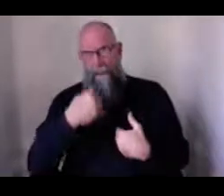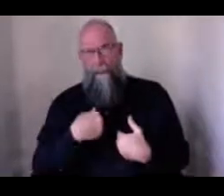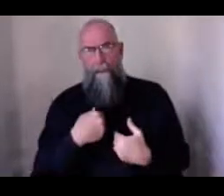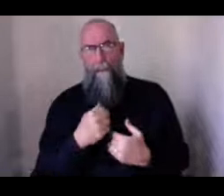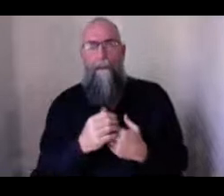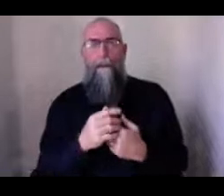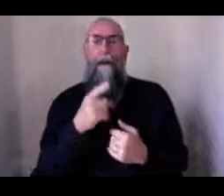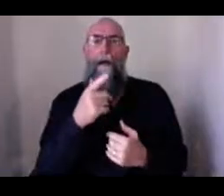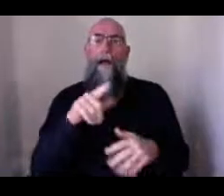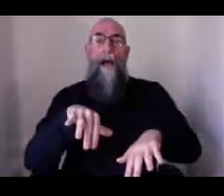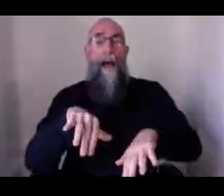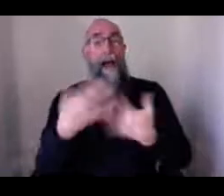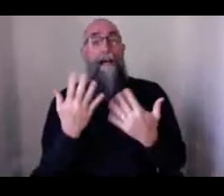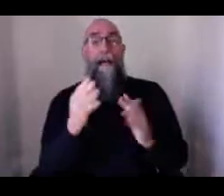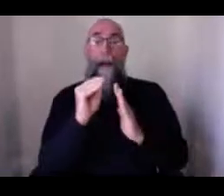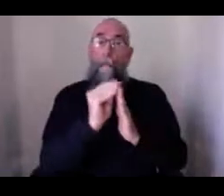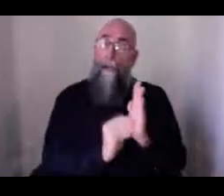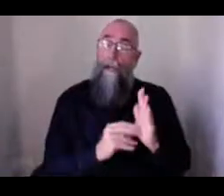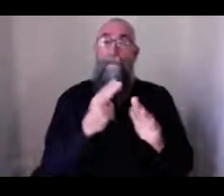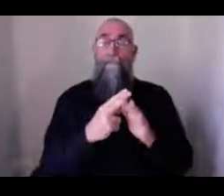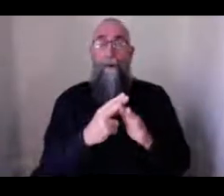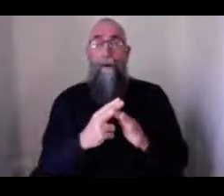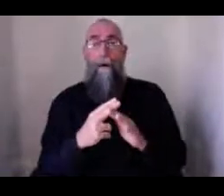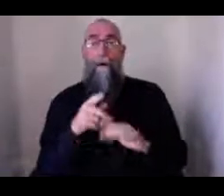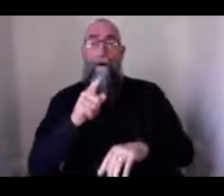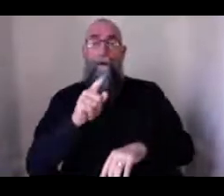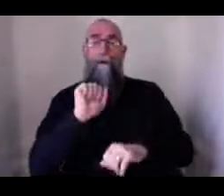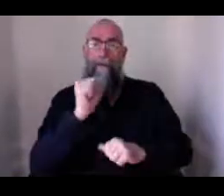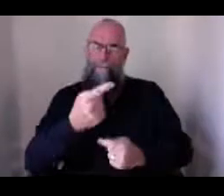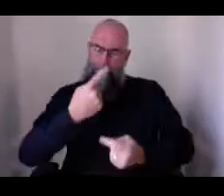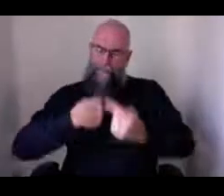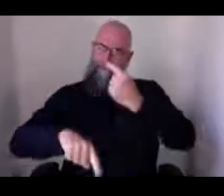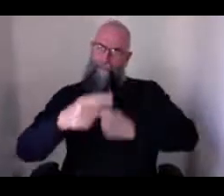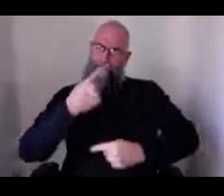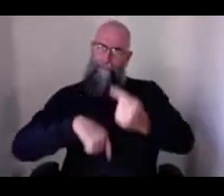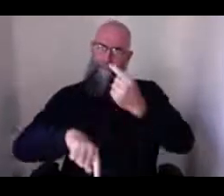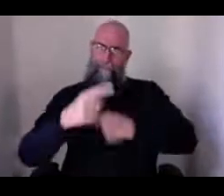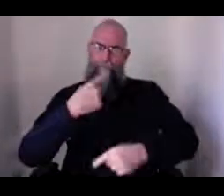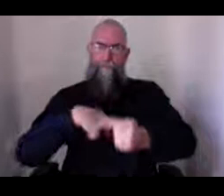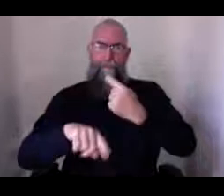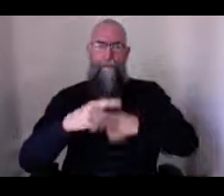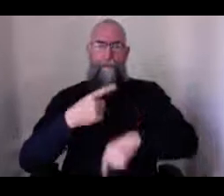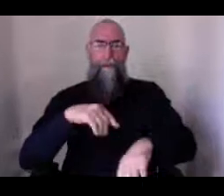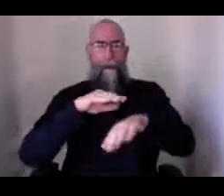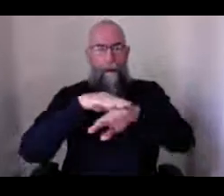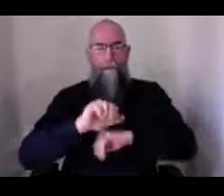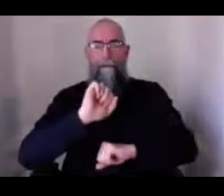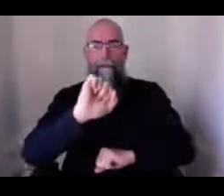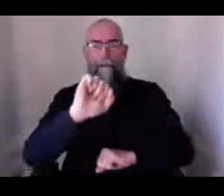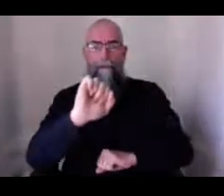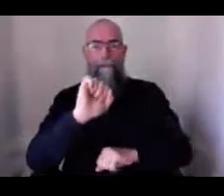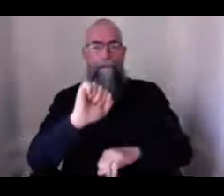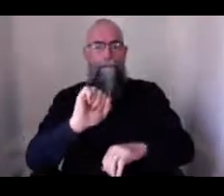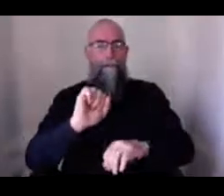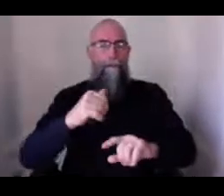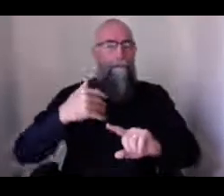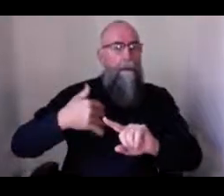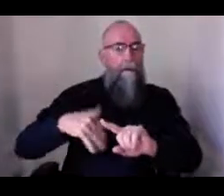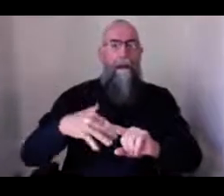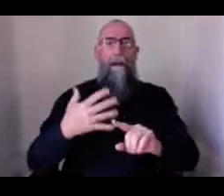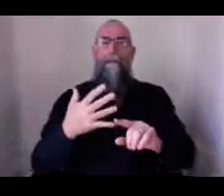or CV. This is a brief biography or CV for all artists or key collaborators on the